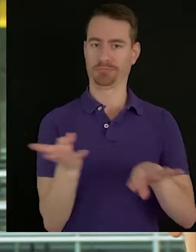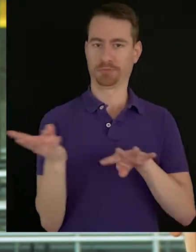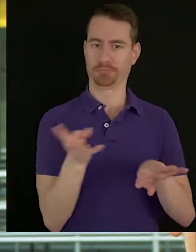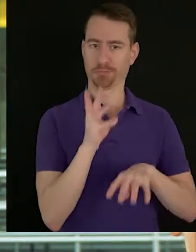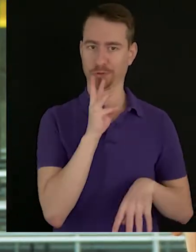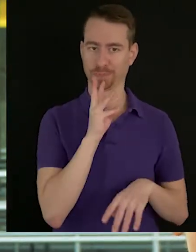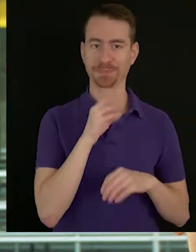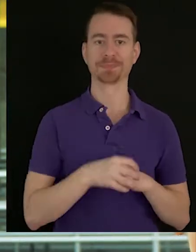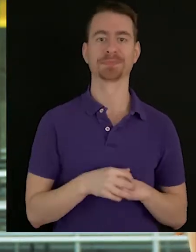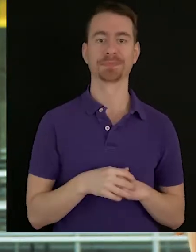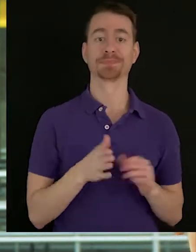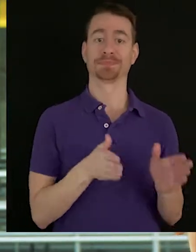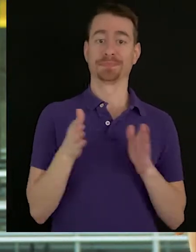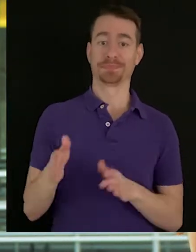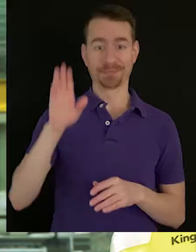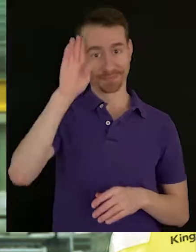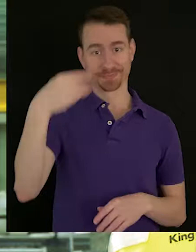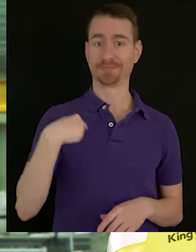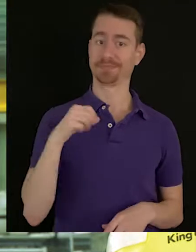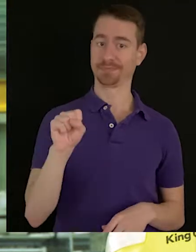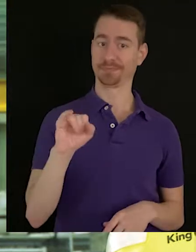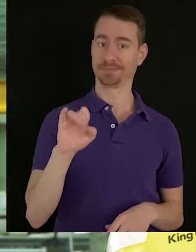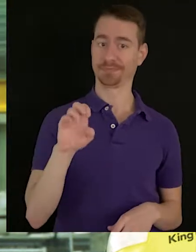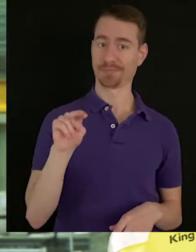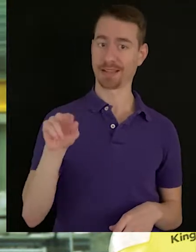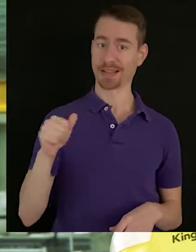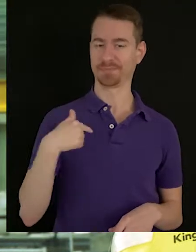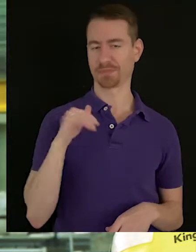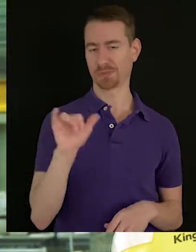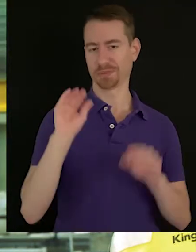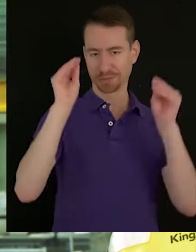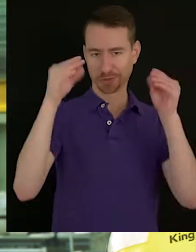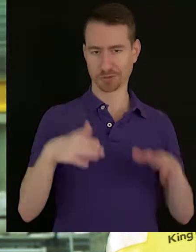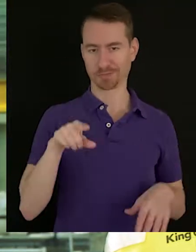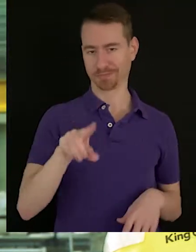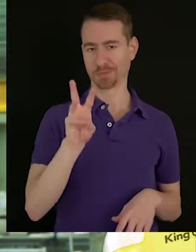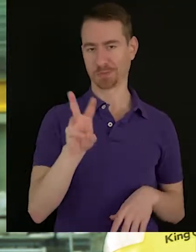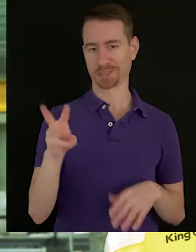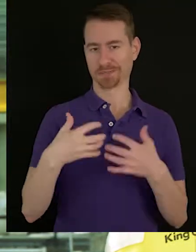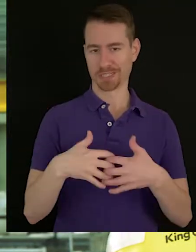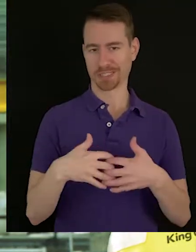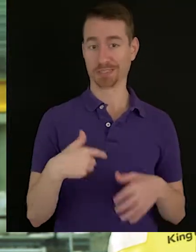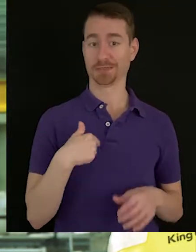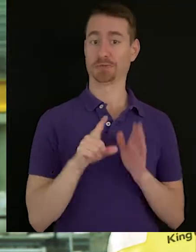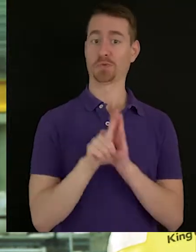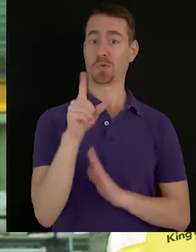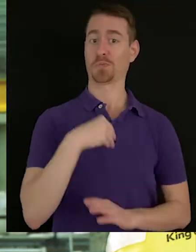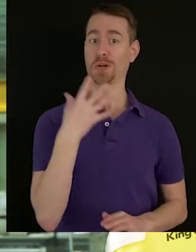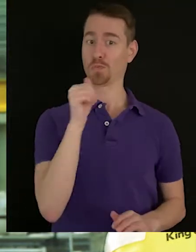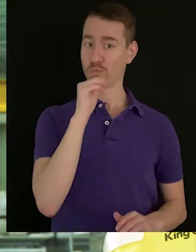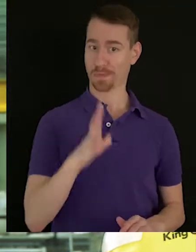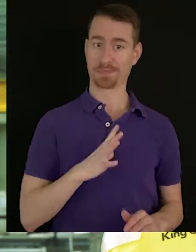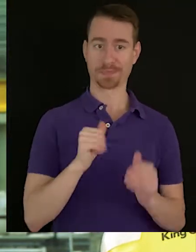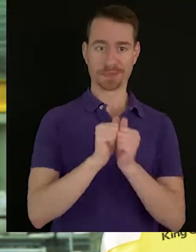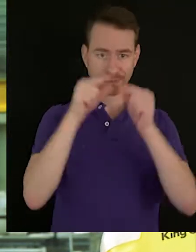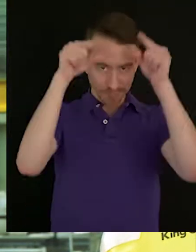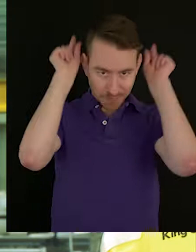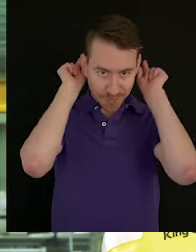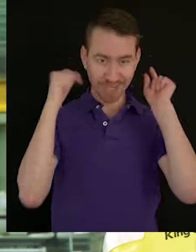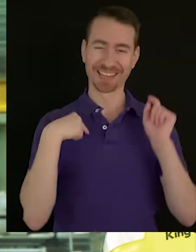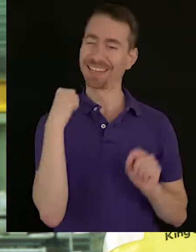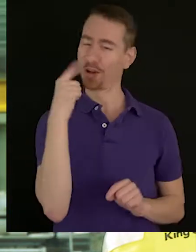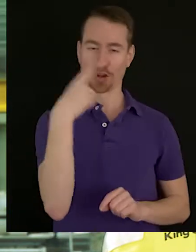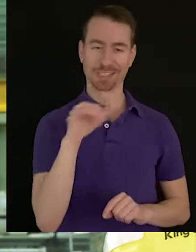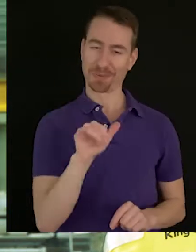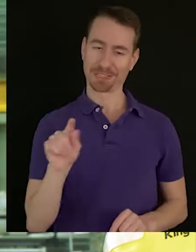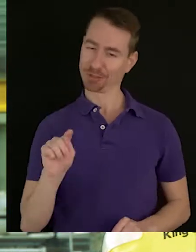in the wastewater treatment process. Hi everyone, I'm Sienna and I'm another wastewater educator. I'm a tall white woman with short hair,